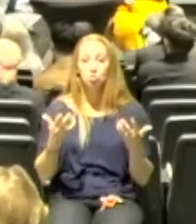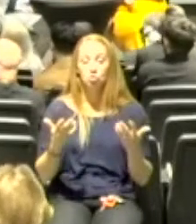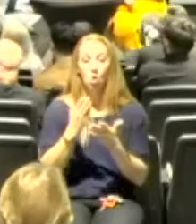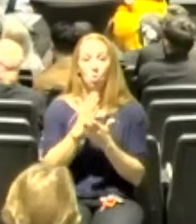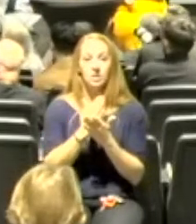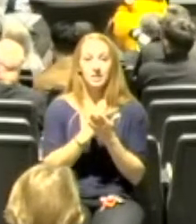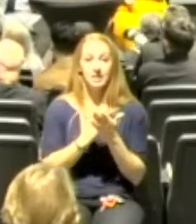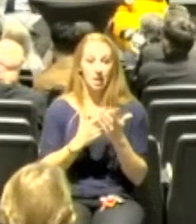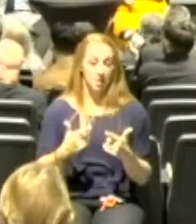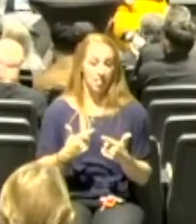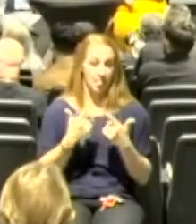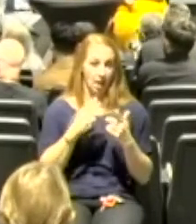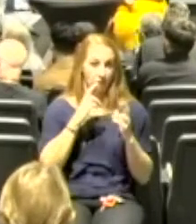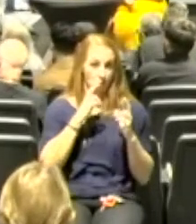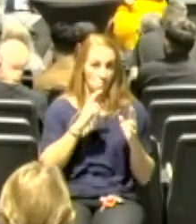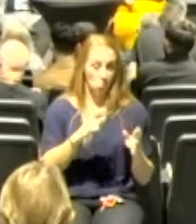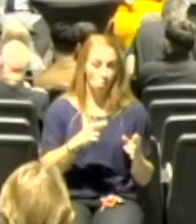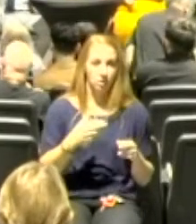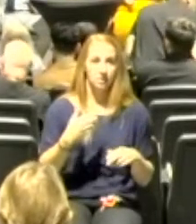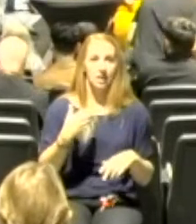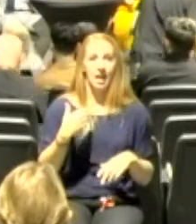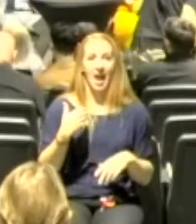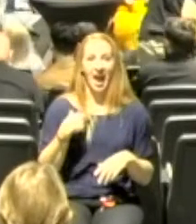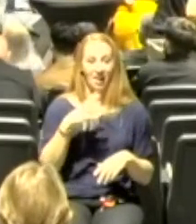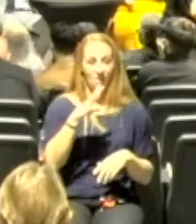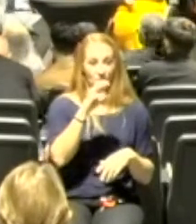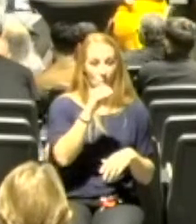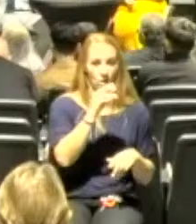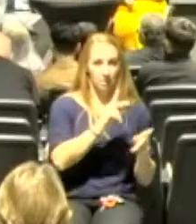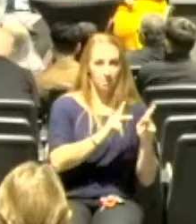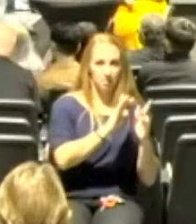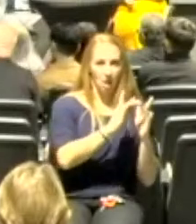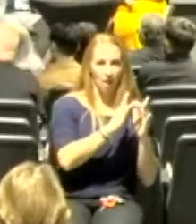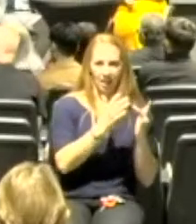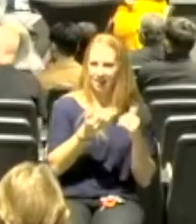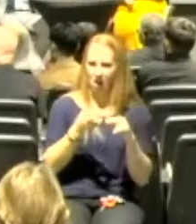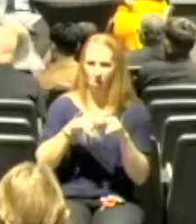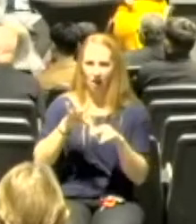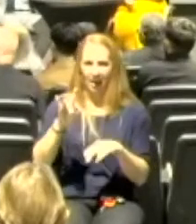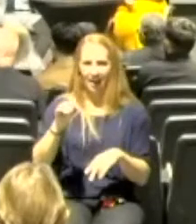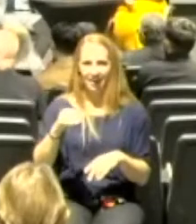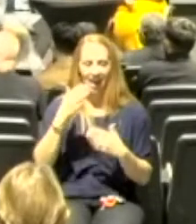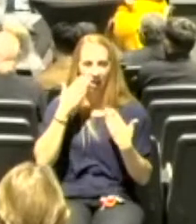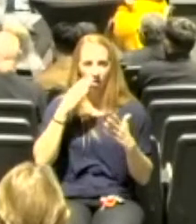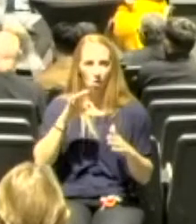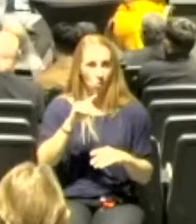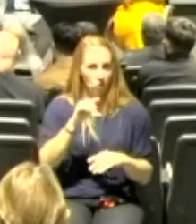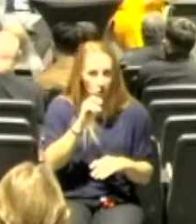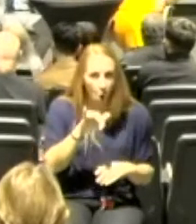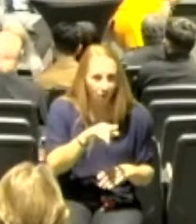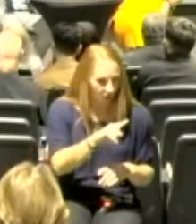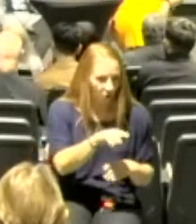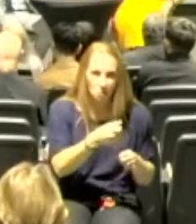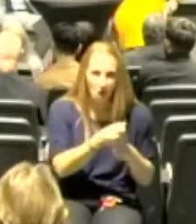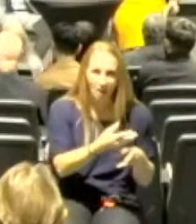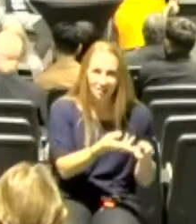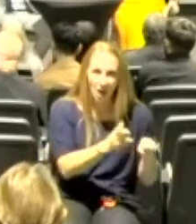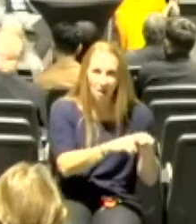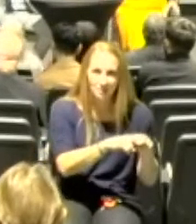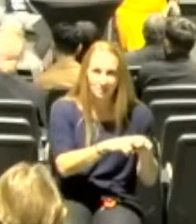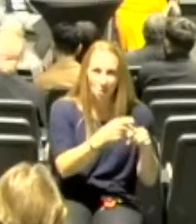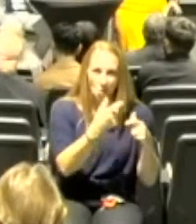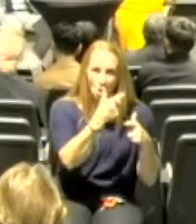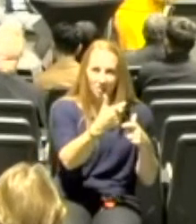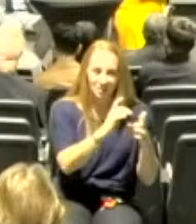live reports, we had 40 people online, now 80. I don't know if that data point can be attributed to Tony or not. We'll have